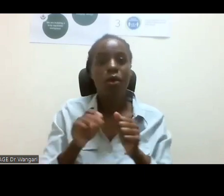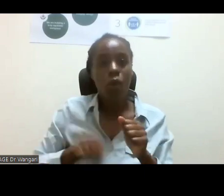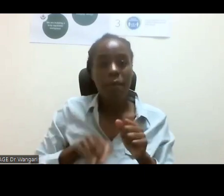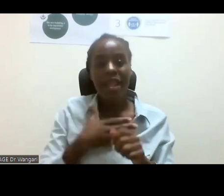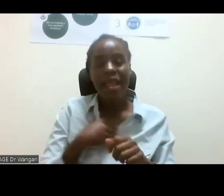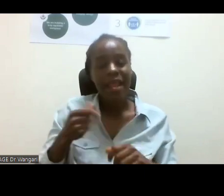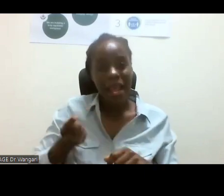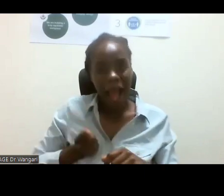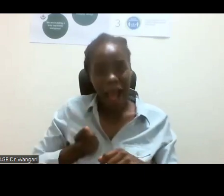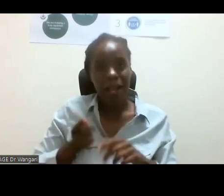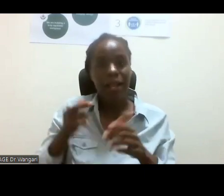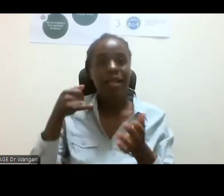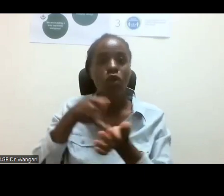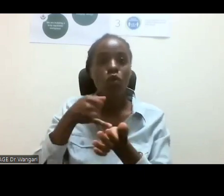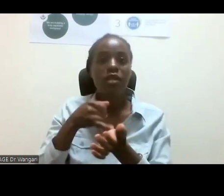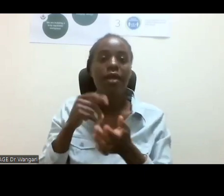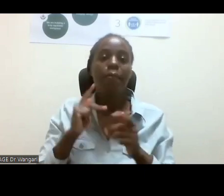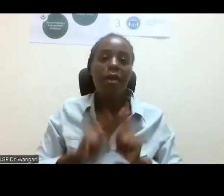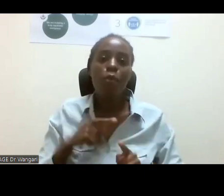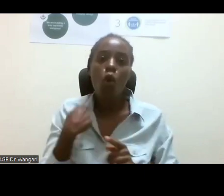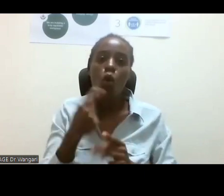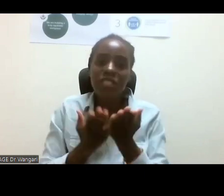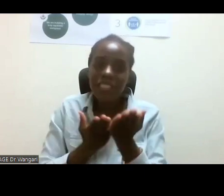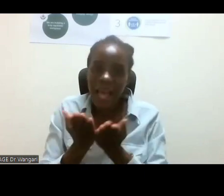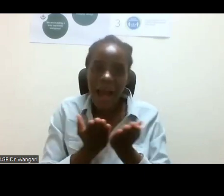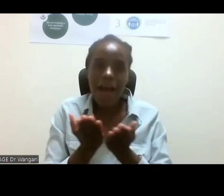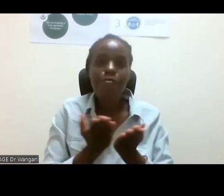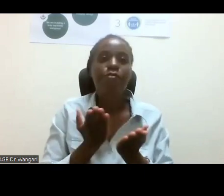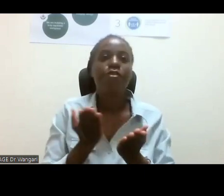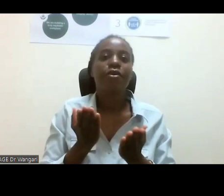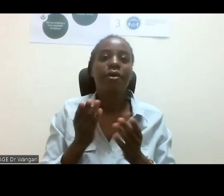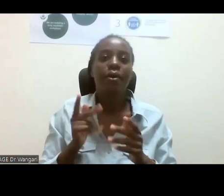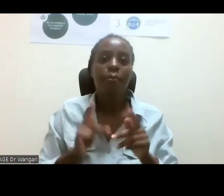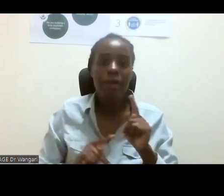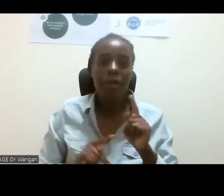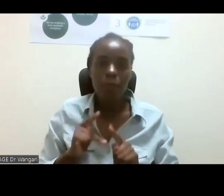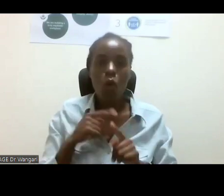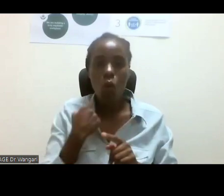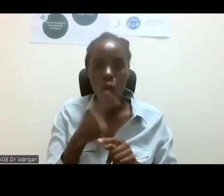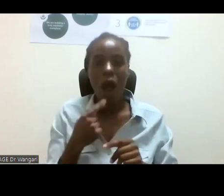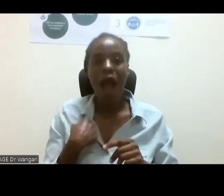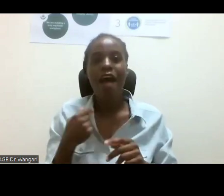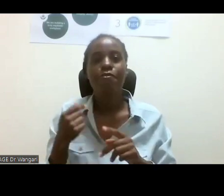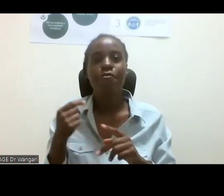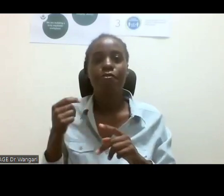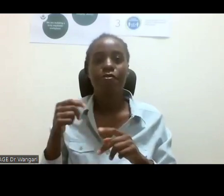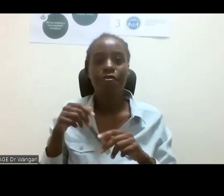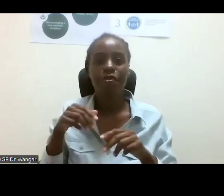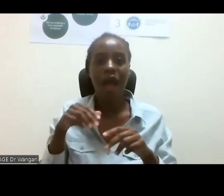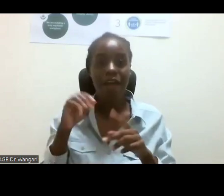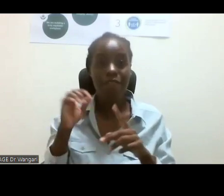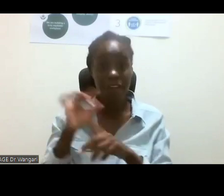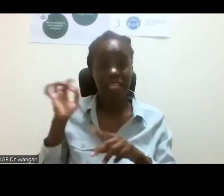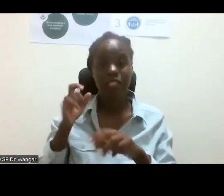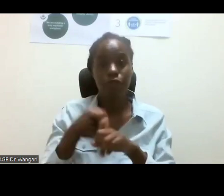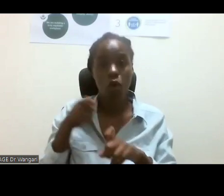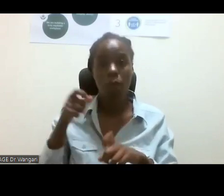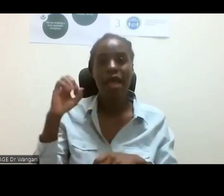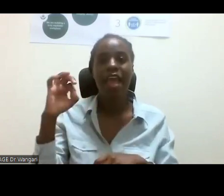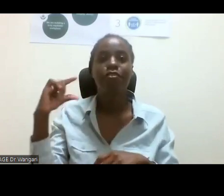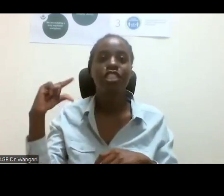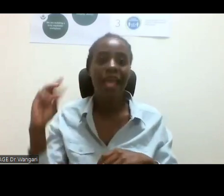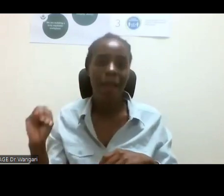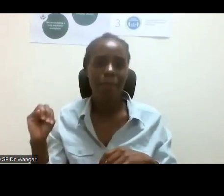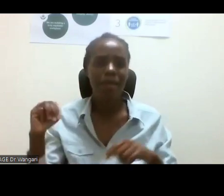those who present at service points with FGMC-related complications. This webinar will allow us to understand